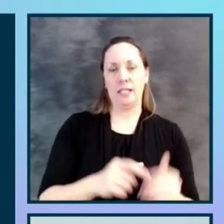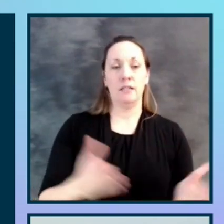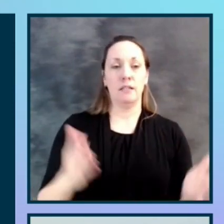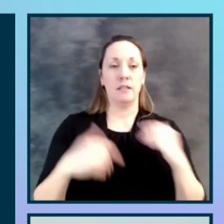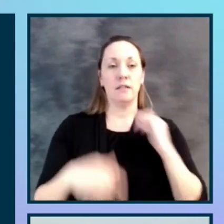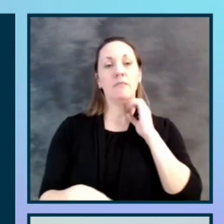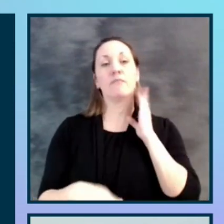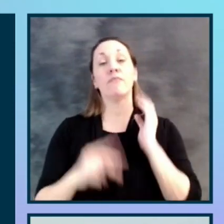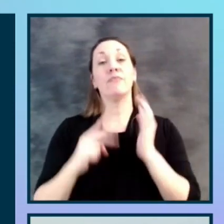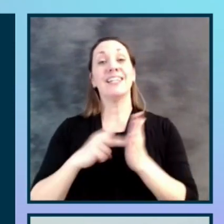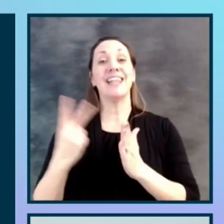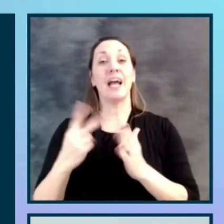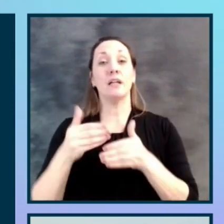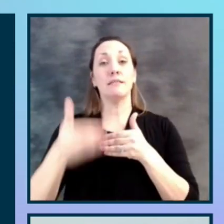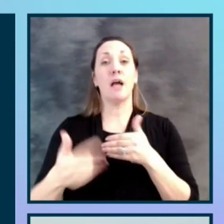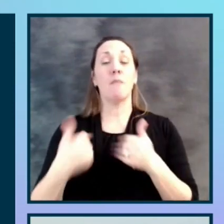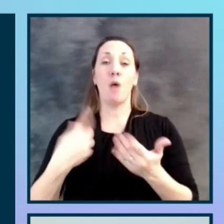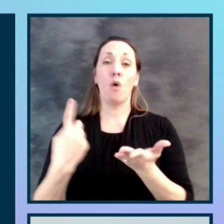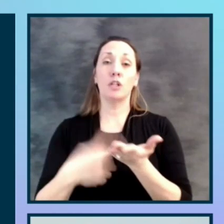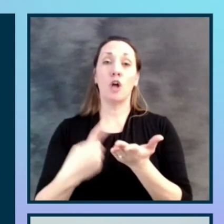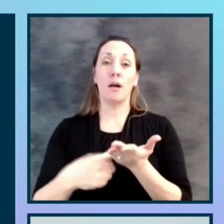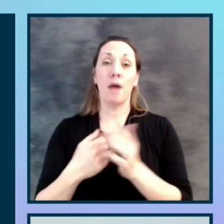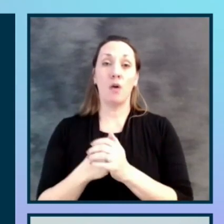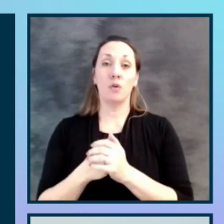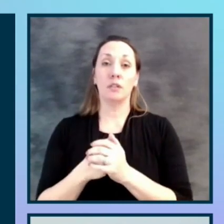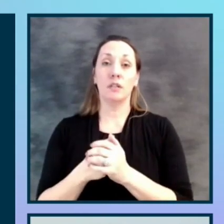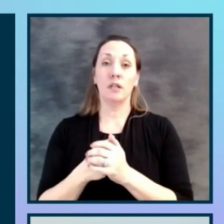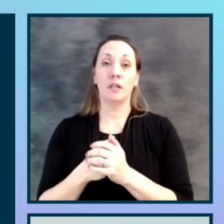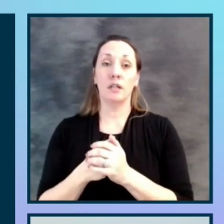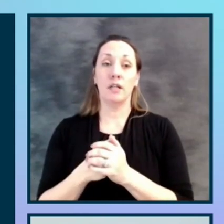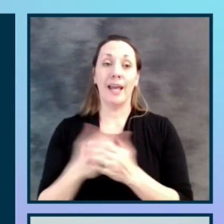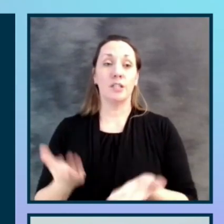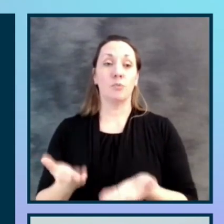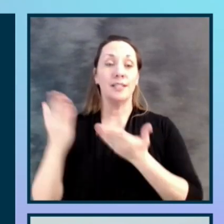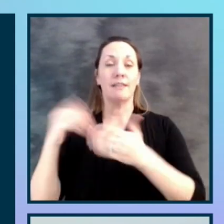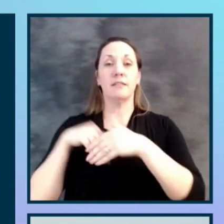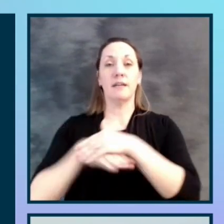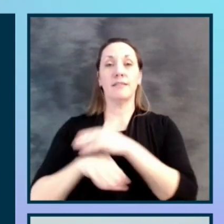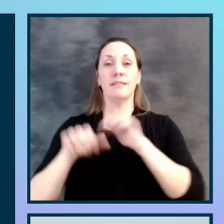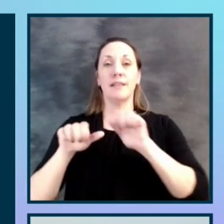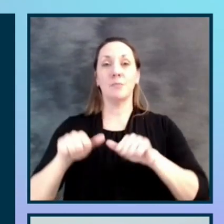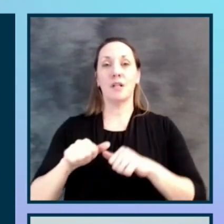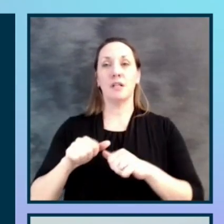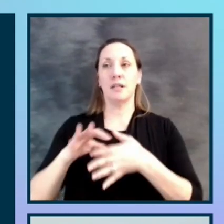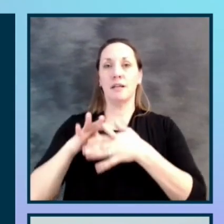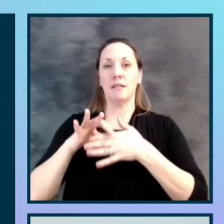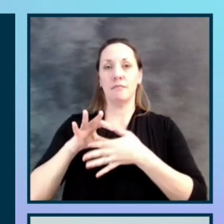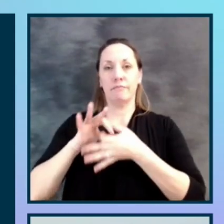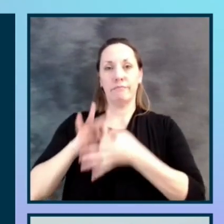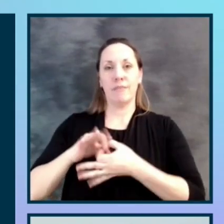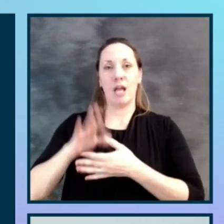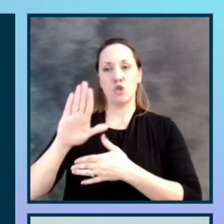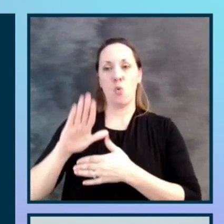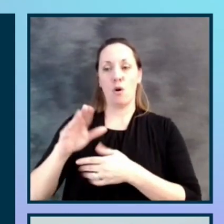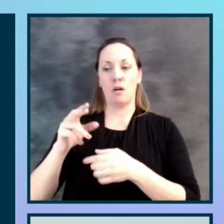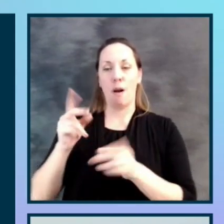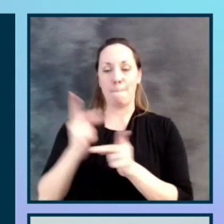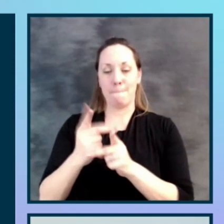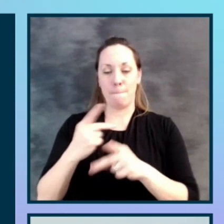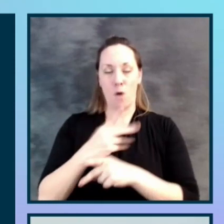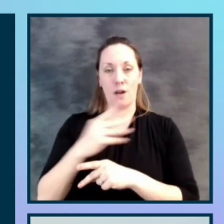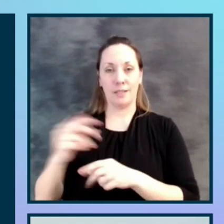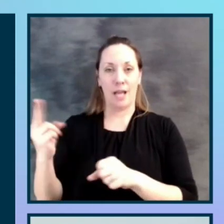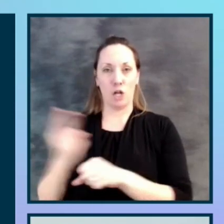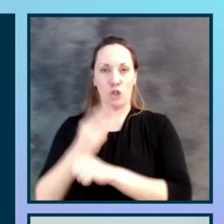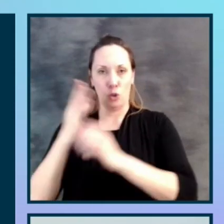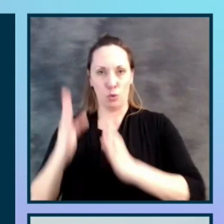The second step I want to talk about is presenting accessibility in the context of your products and users.